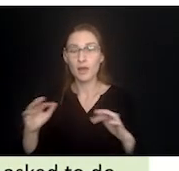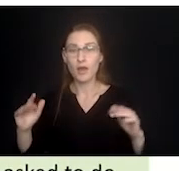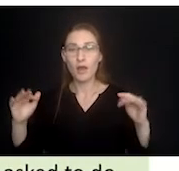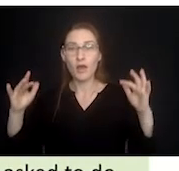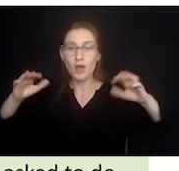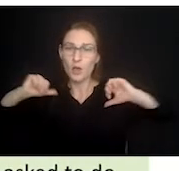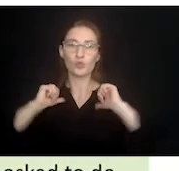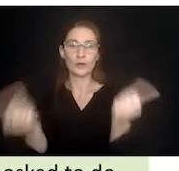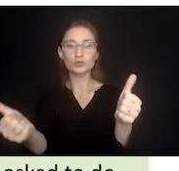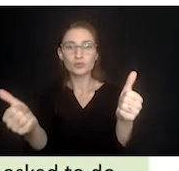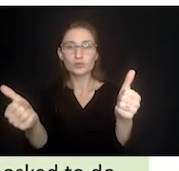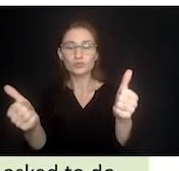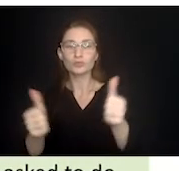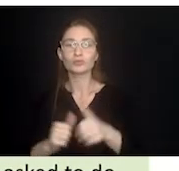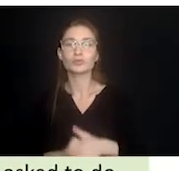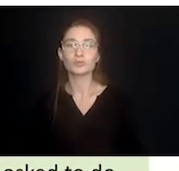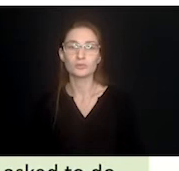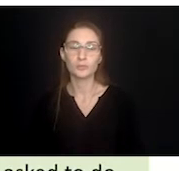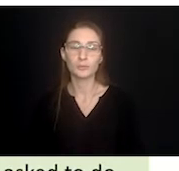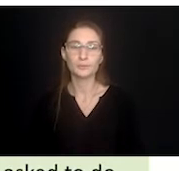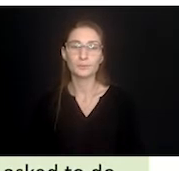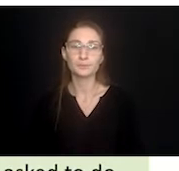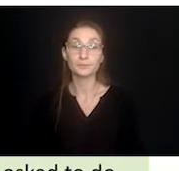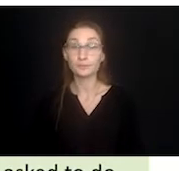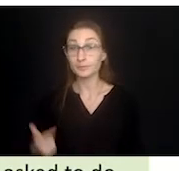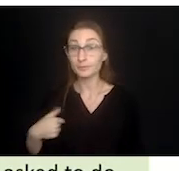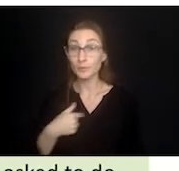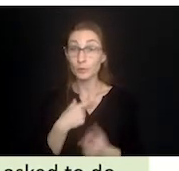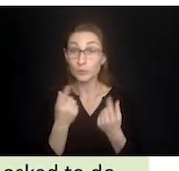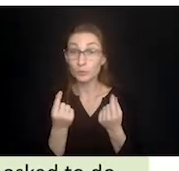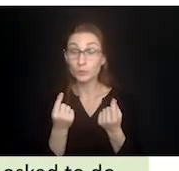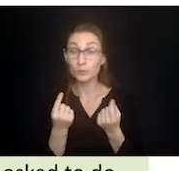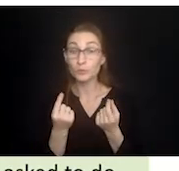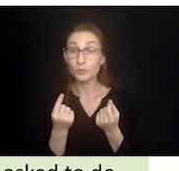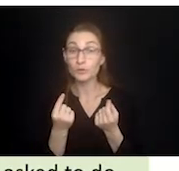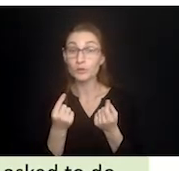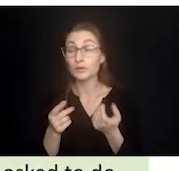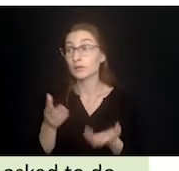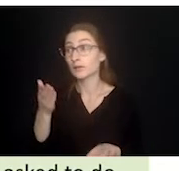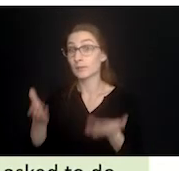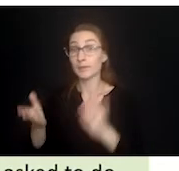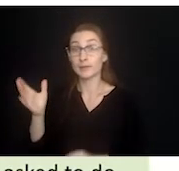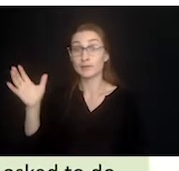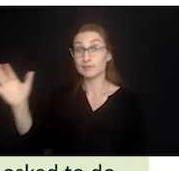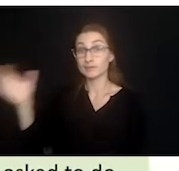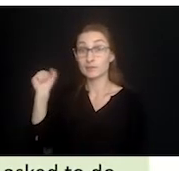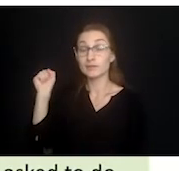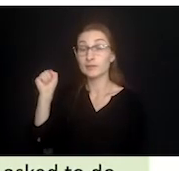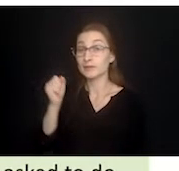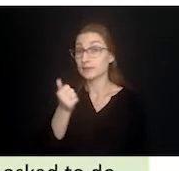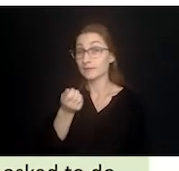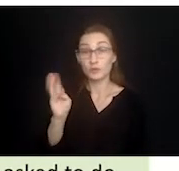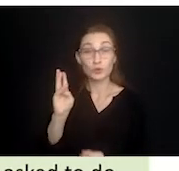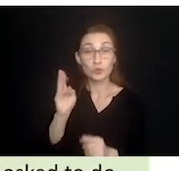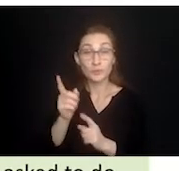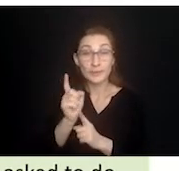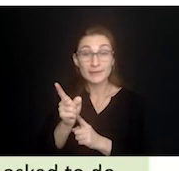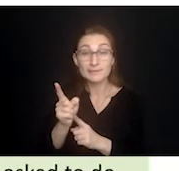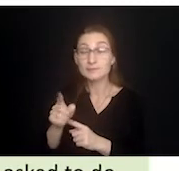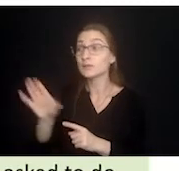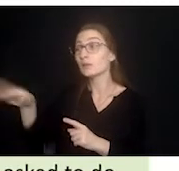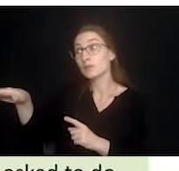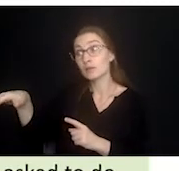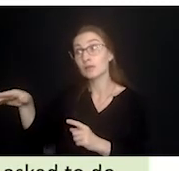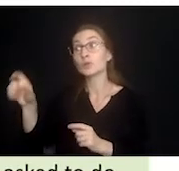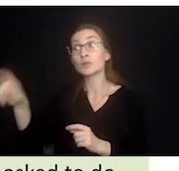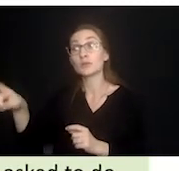would see either aggression, self-injury, or property destruction. And what did we do? Well, we might remove